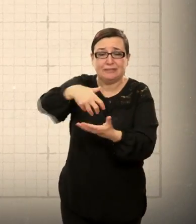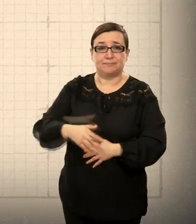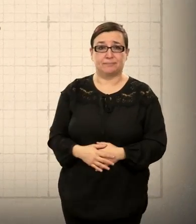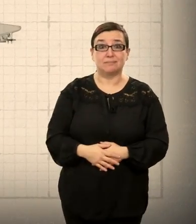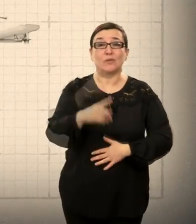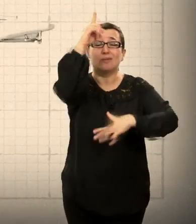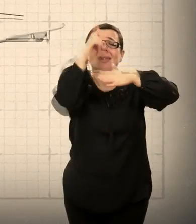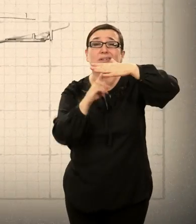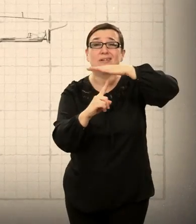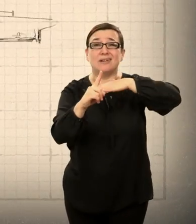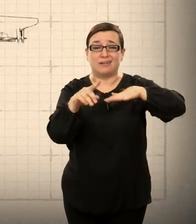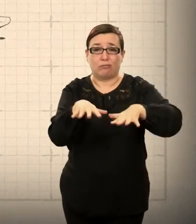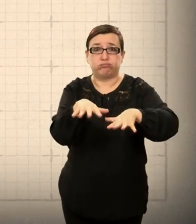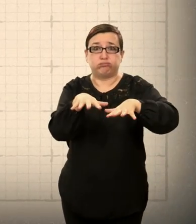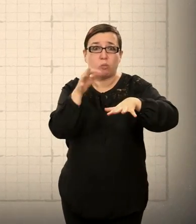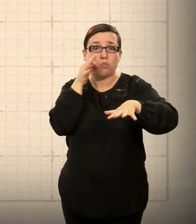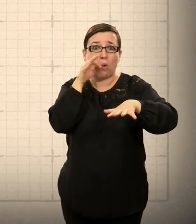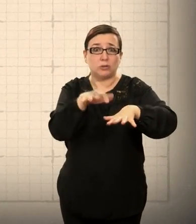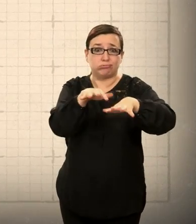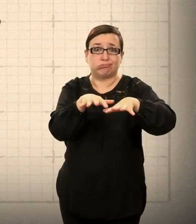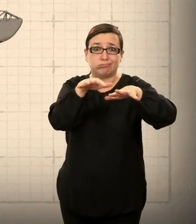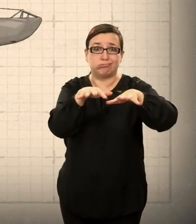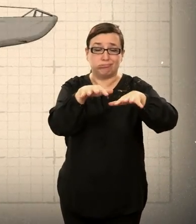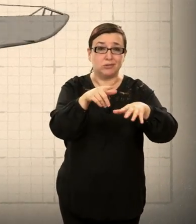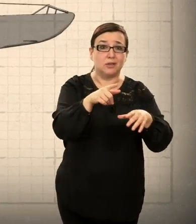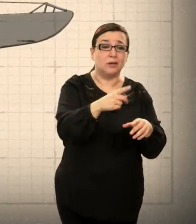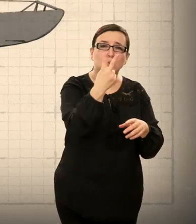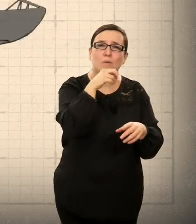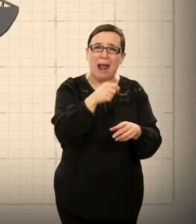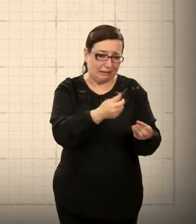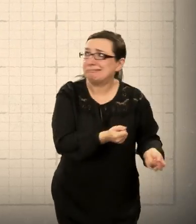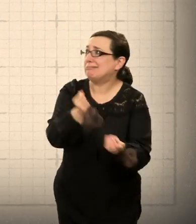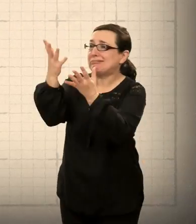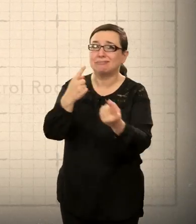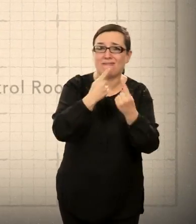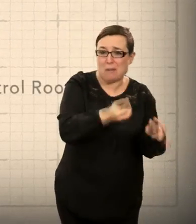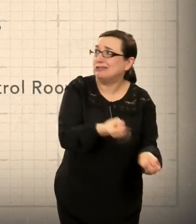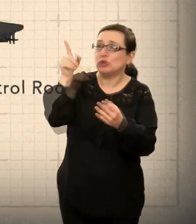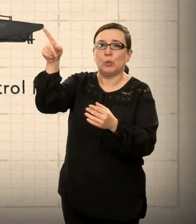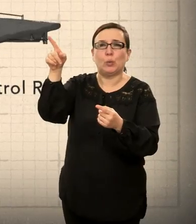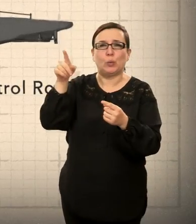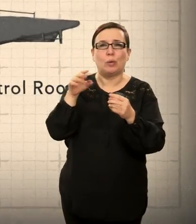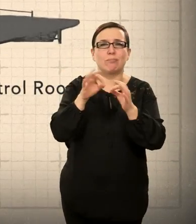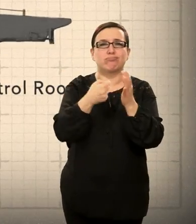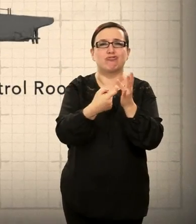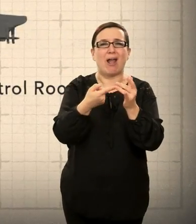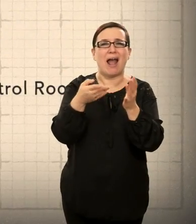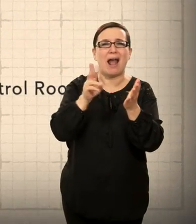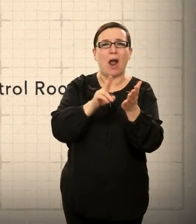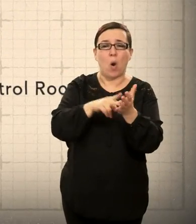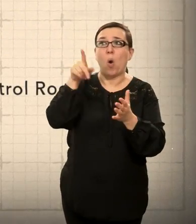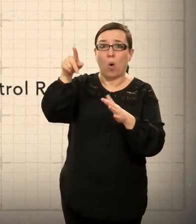with water, the two men hand various Enigma treasures to Brown, who, after exploring the engine and control room, has